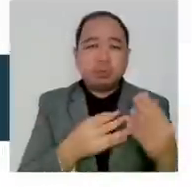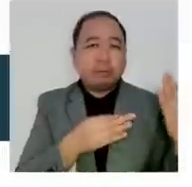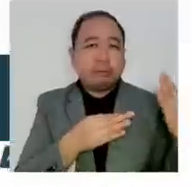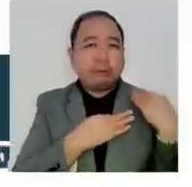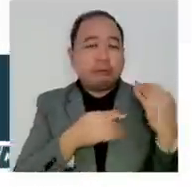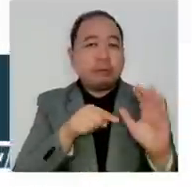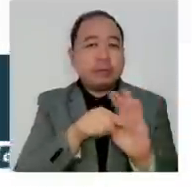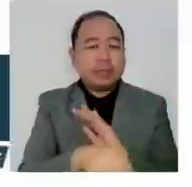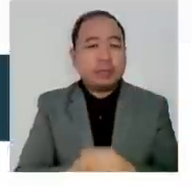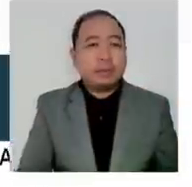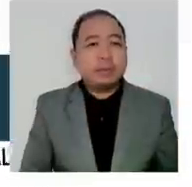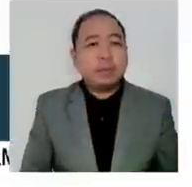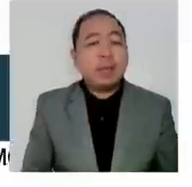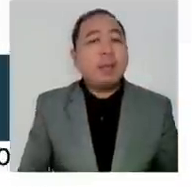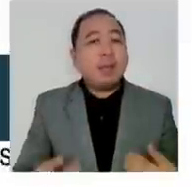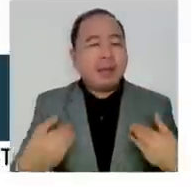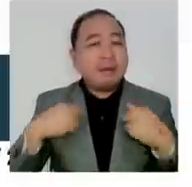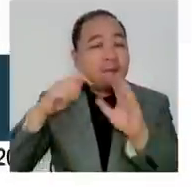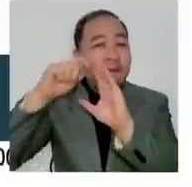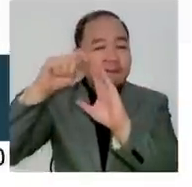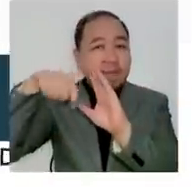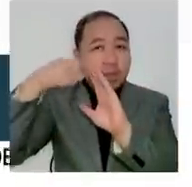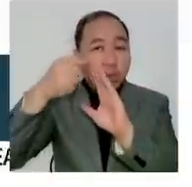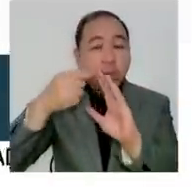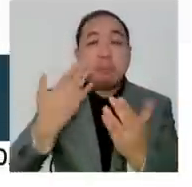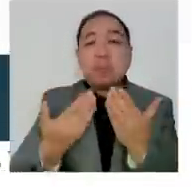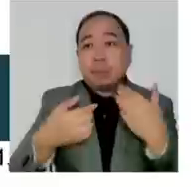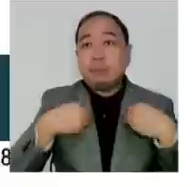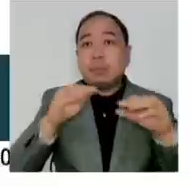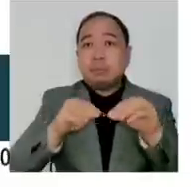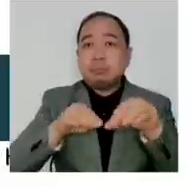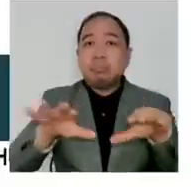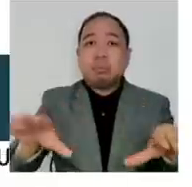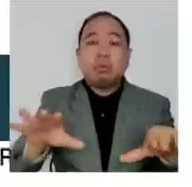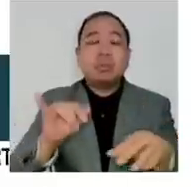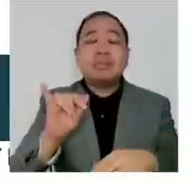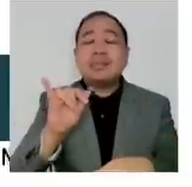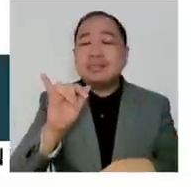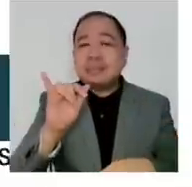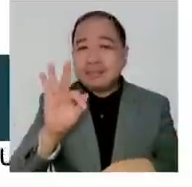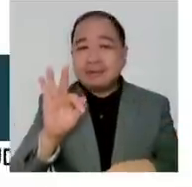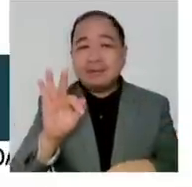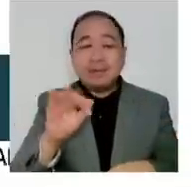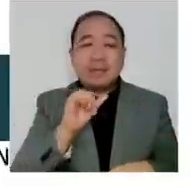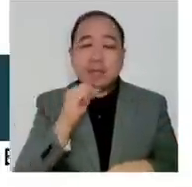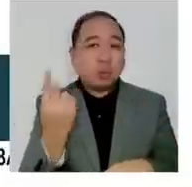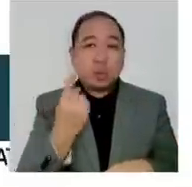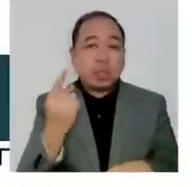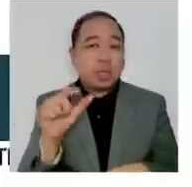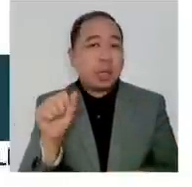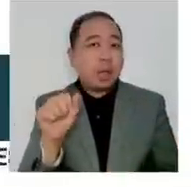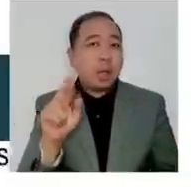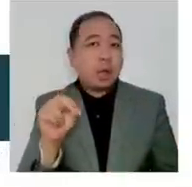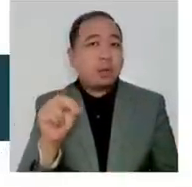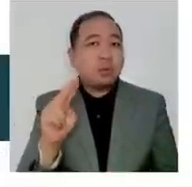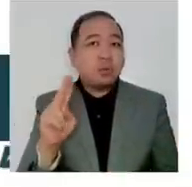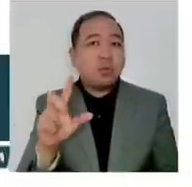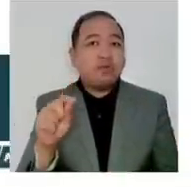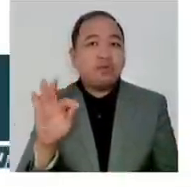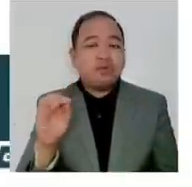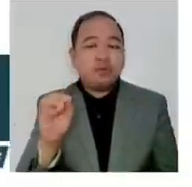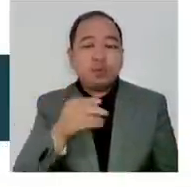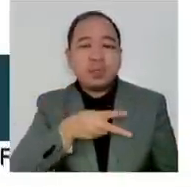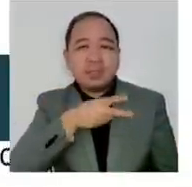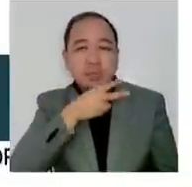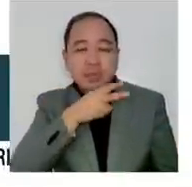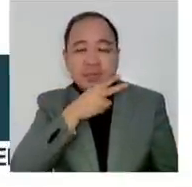I have a video. I might post it maybe. I-ano ko na lang talaga yun. Hindi lang si Arnulfo Teves ang hinihinalaan ng husband